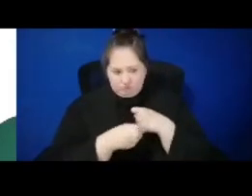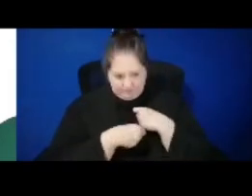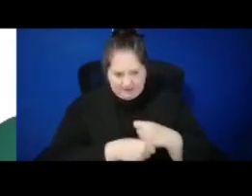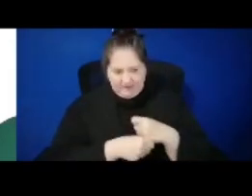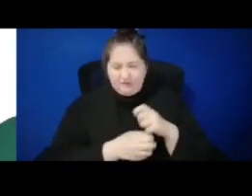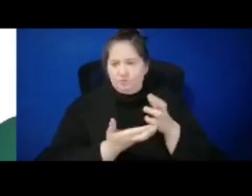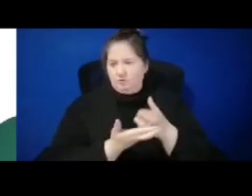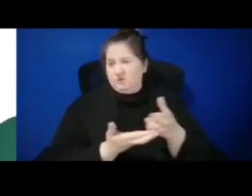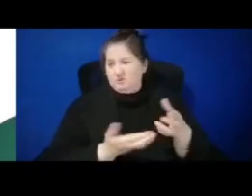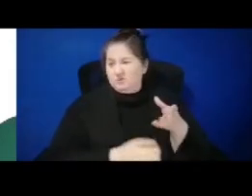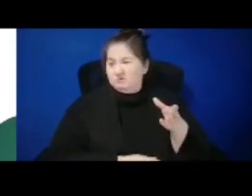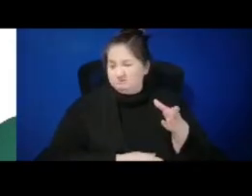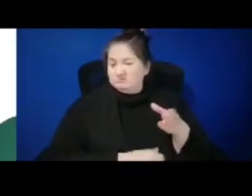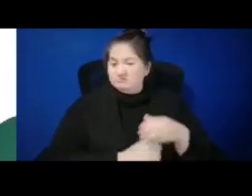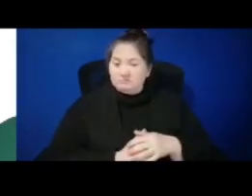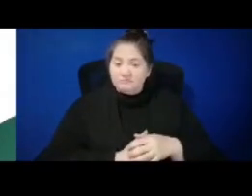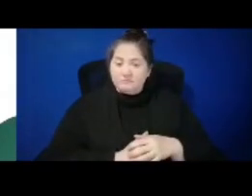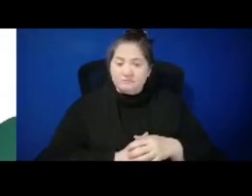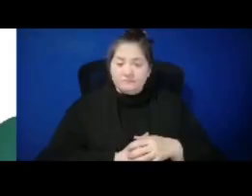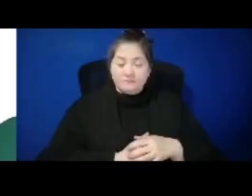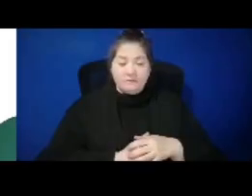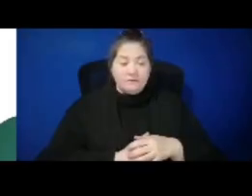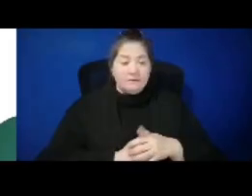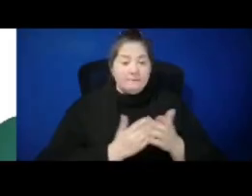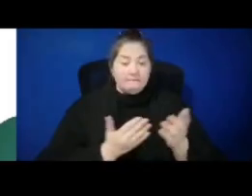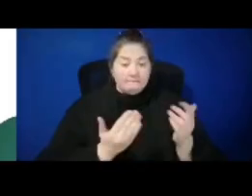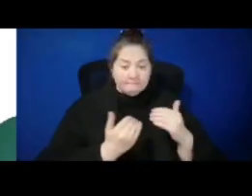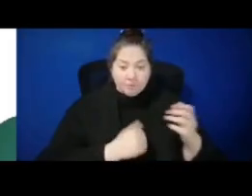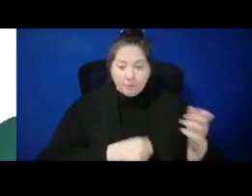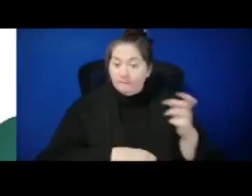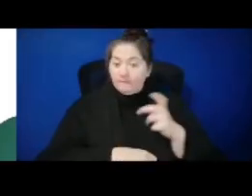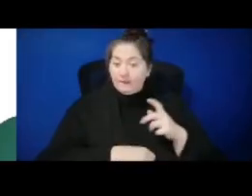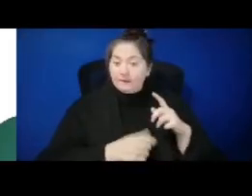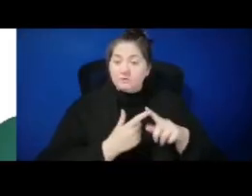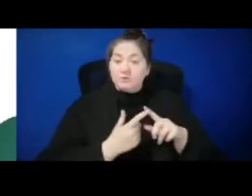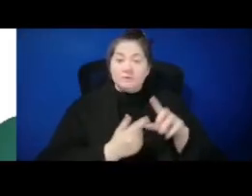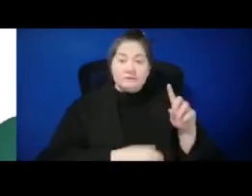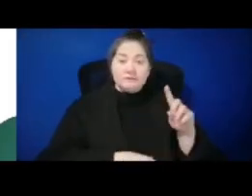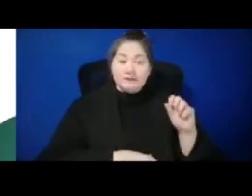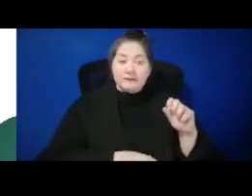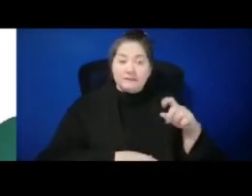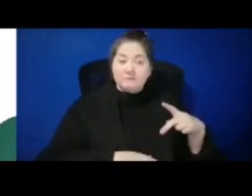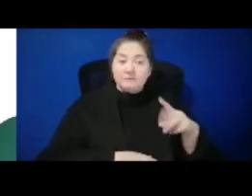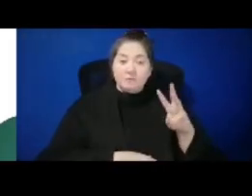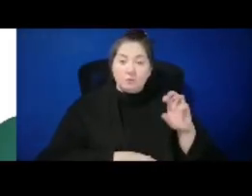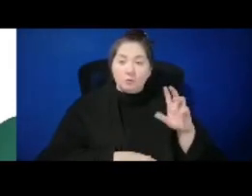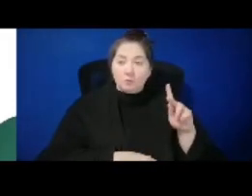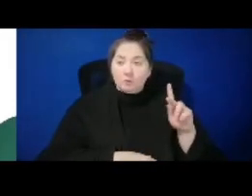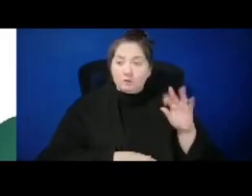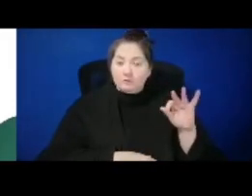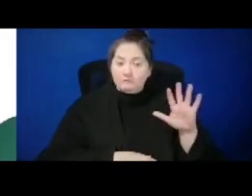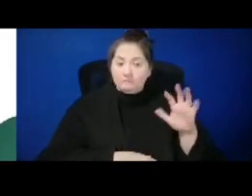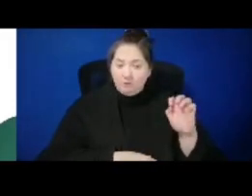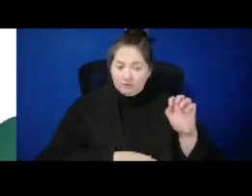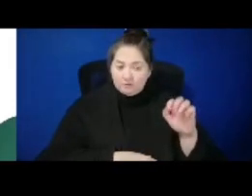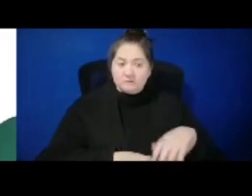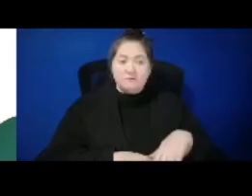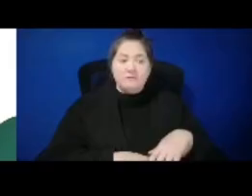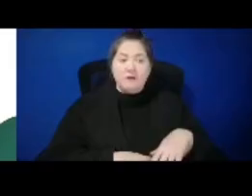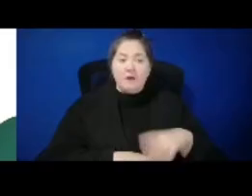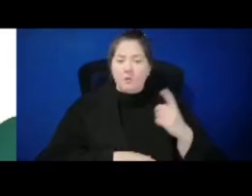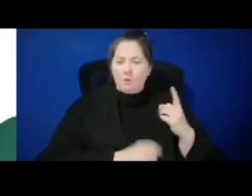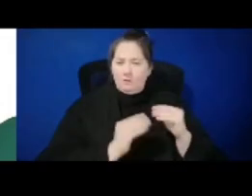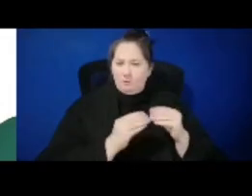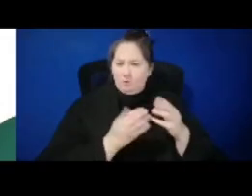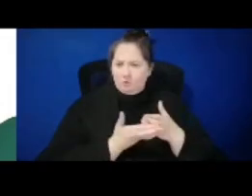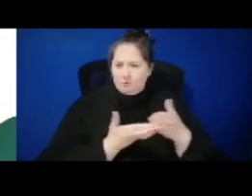this resource. So up next, I'm going to go back to that DSP workforce page, and I'm going to highlight just one